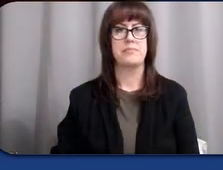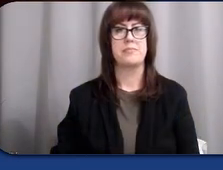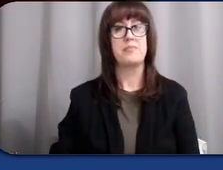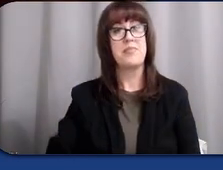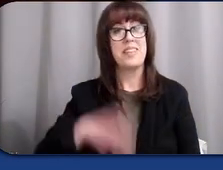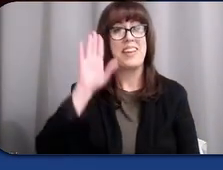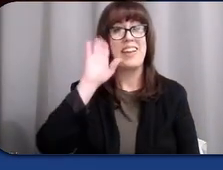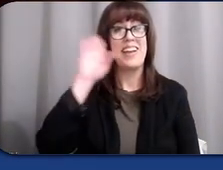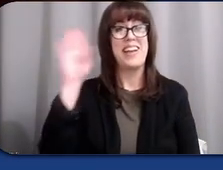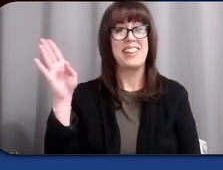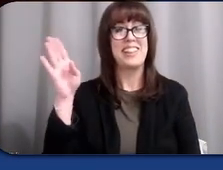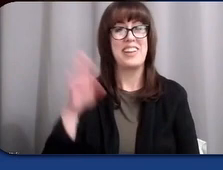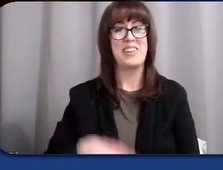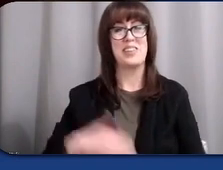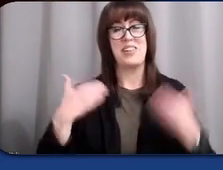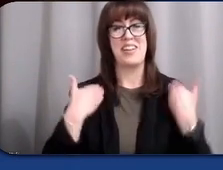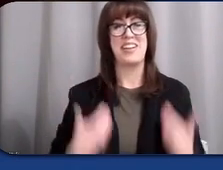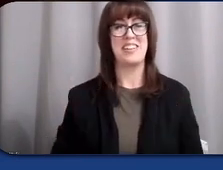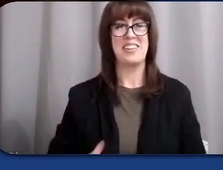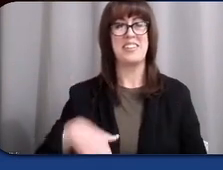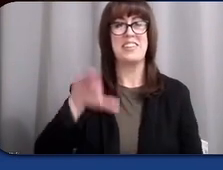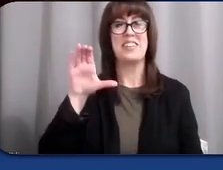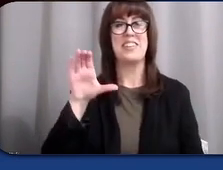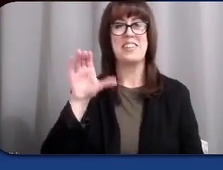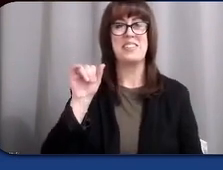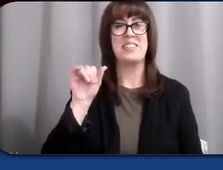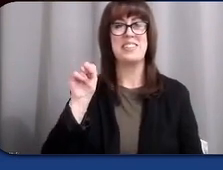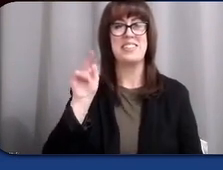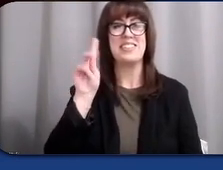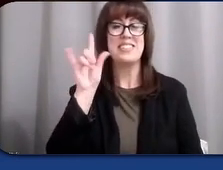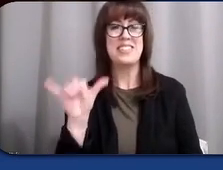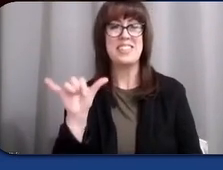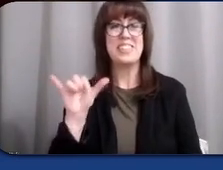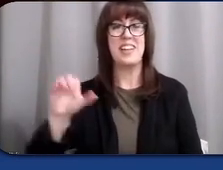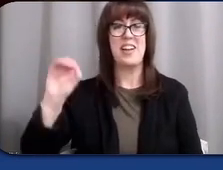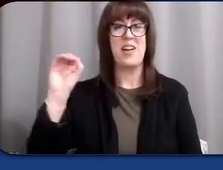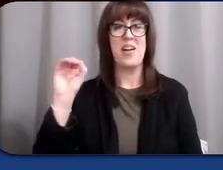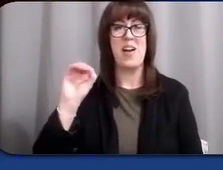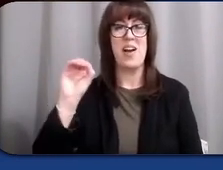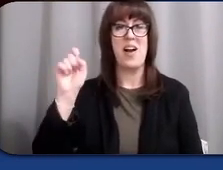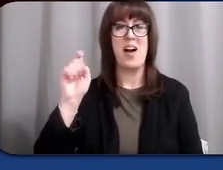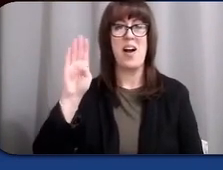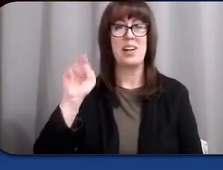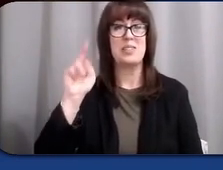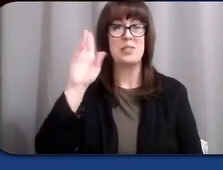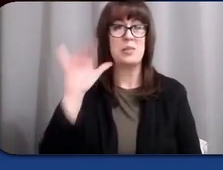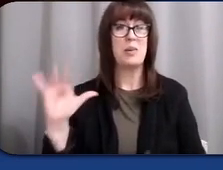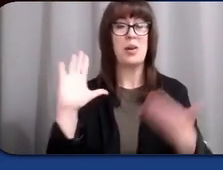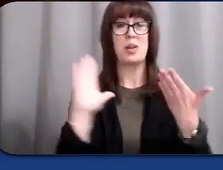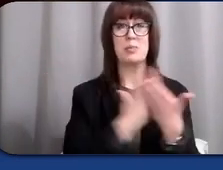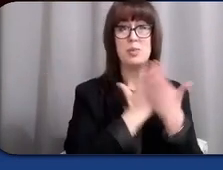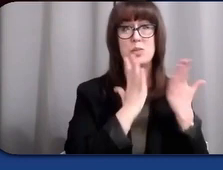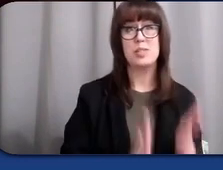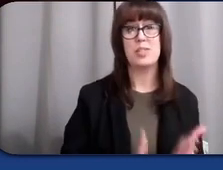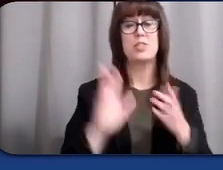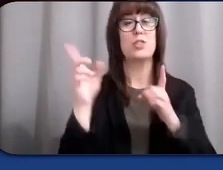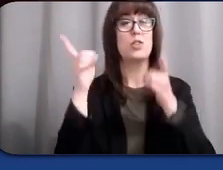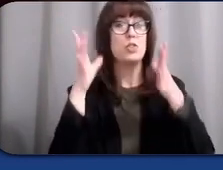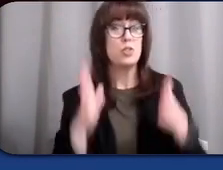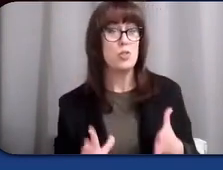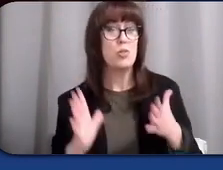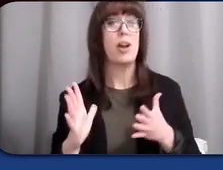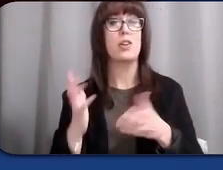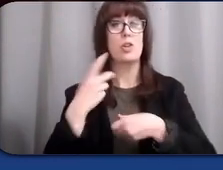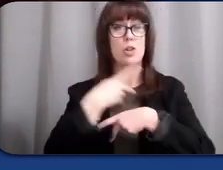Hello, I'm Cindy Oxberry, and I'm a musician, music producer, director, and music educator